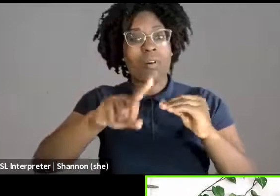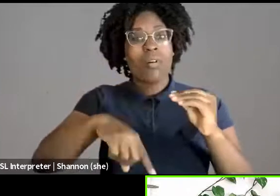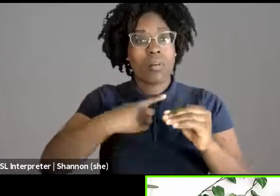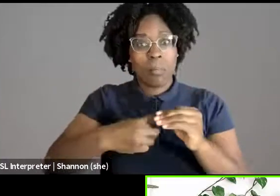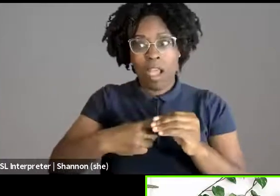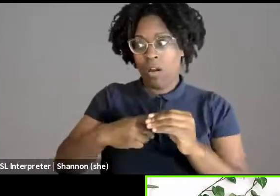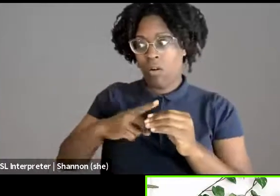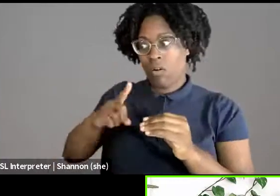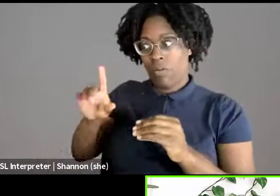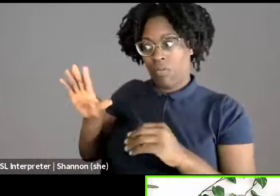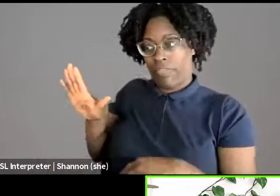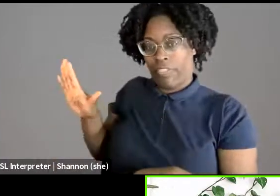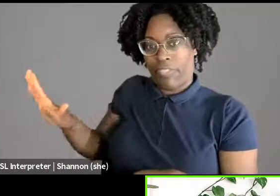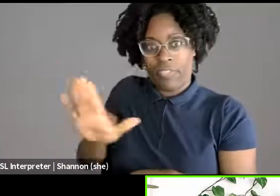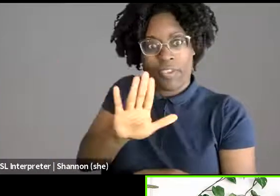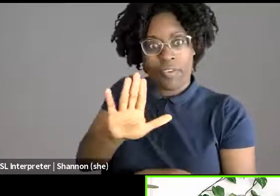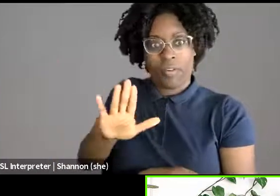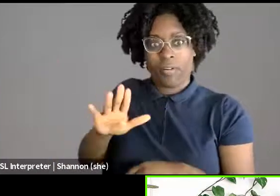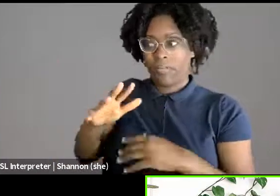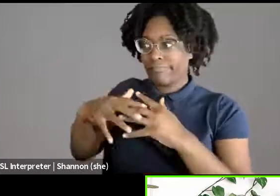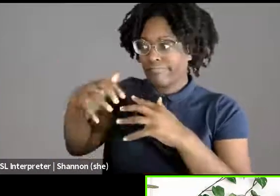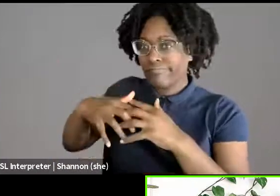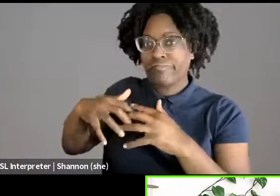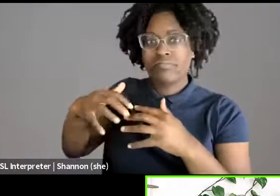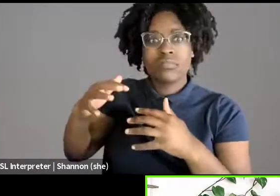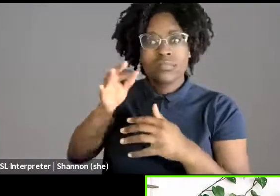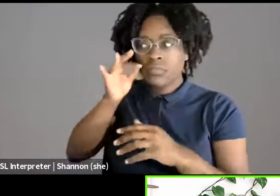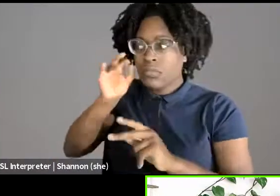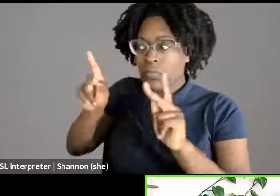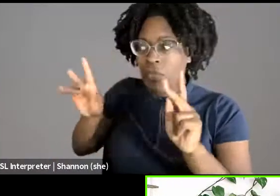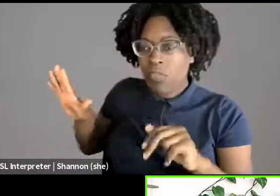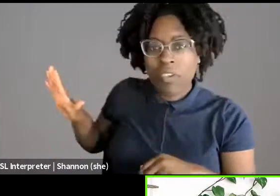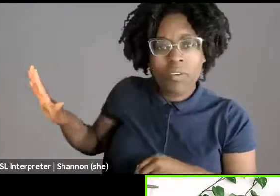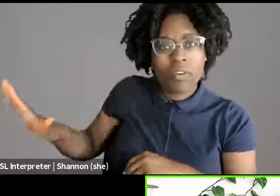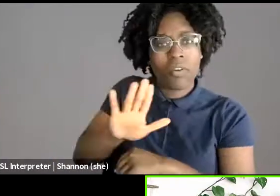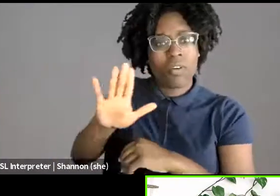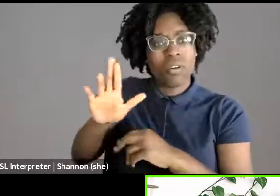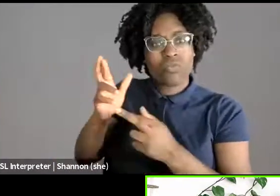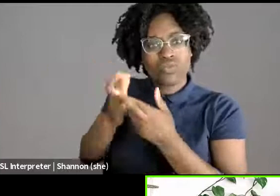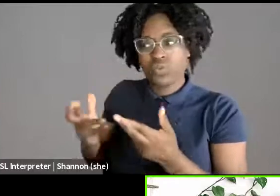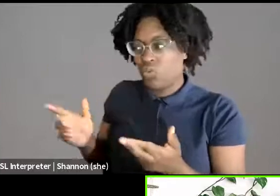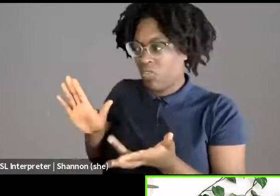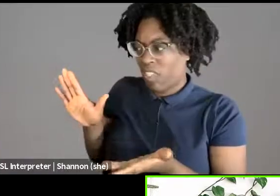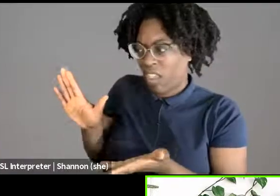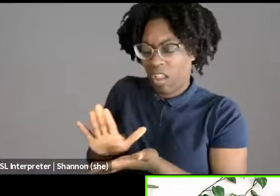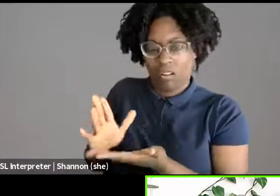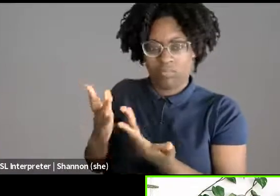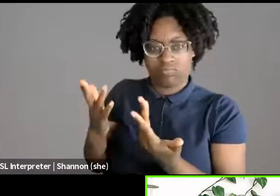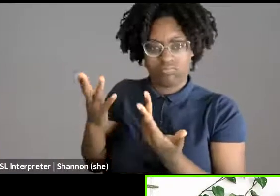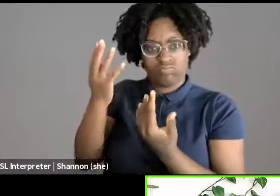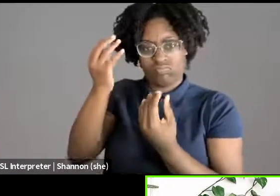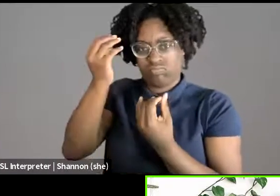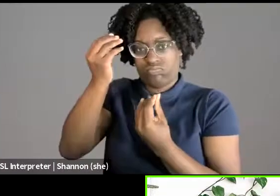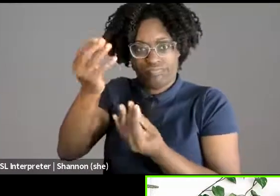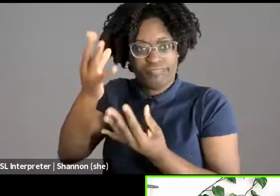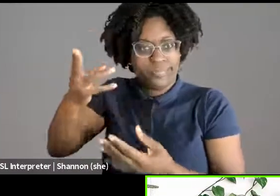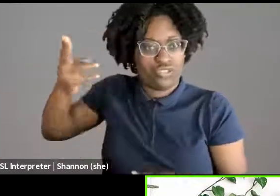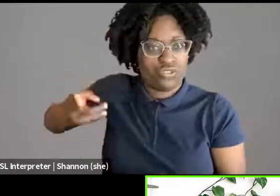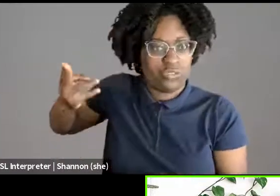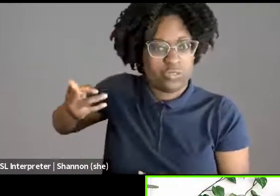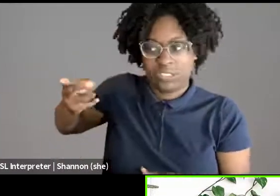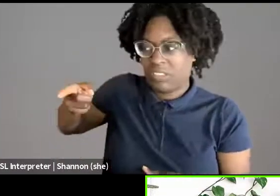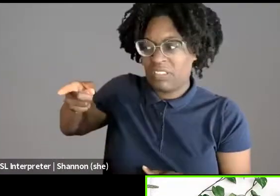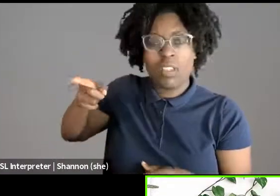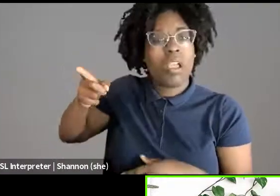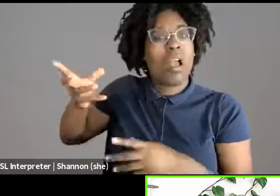to have learned themselves. Oftentimes, as Native people, we have to almost buy back our own knowledge by staying